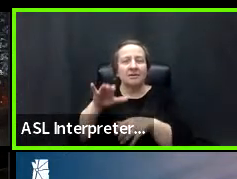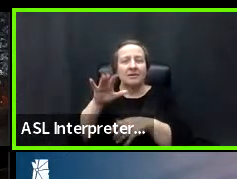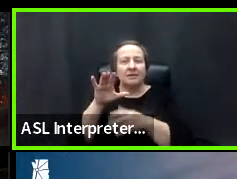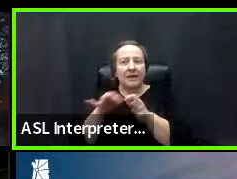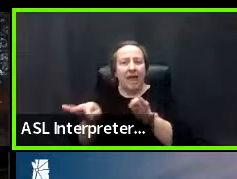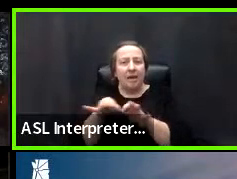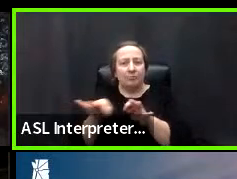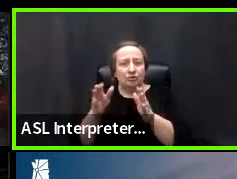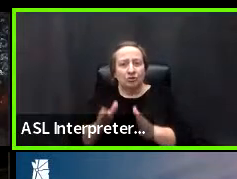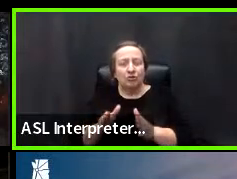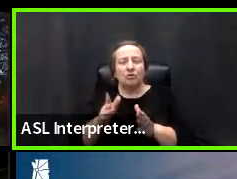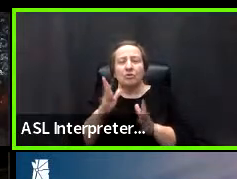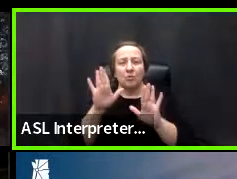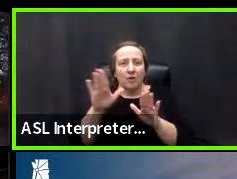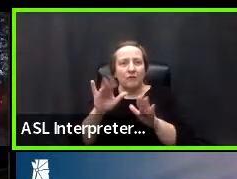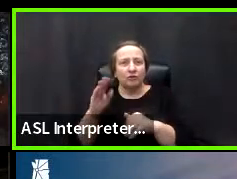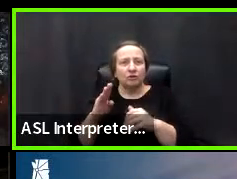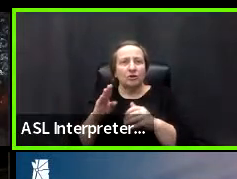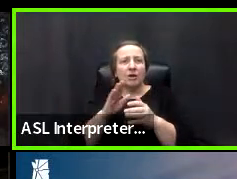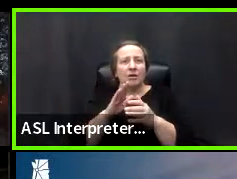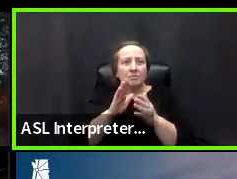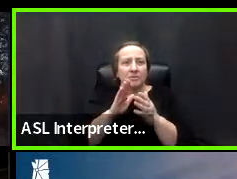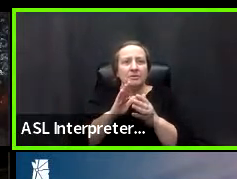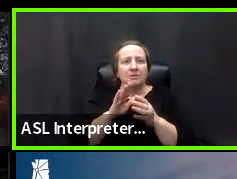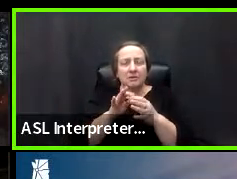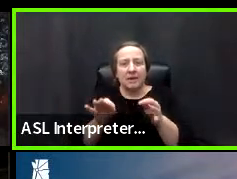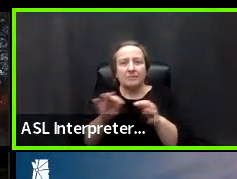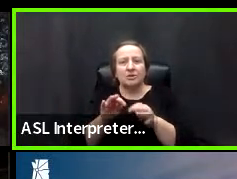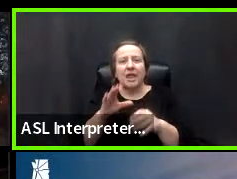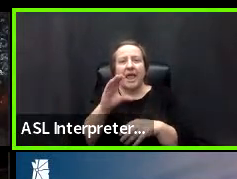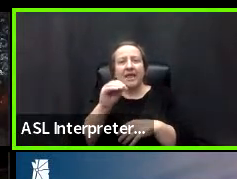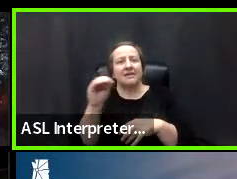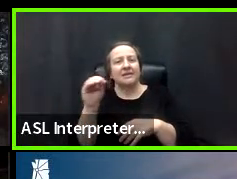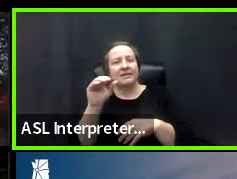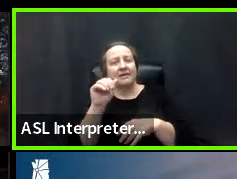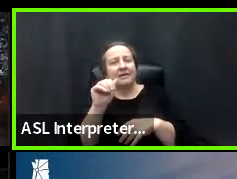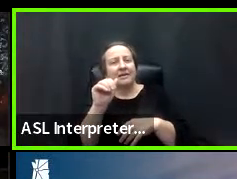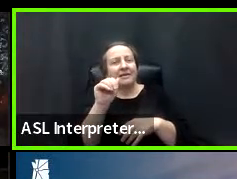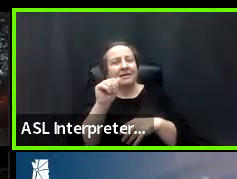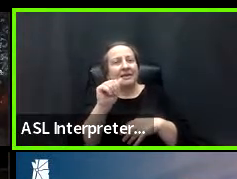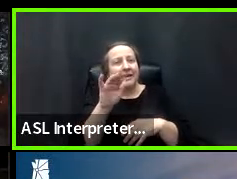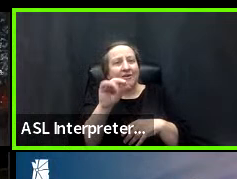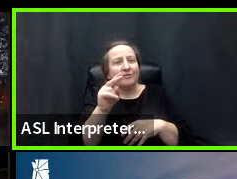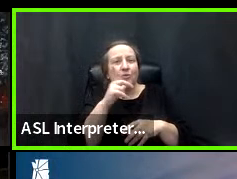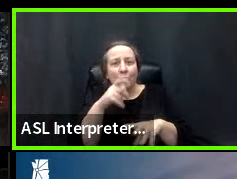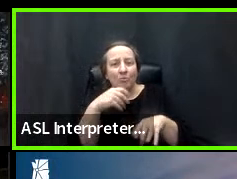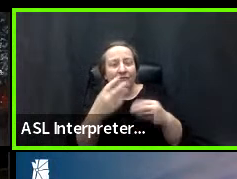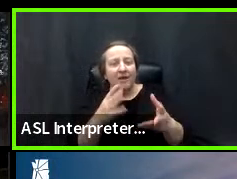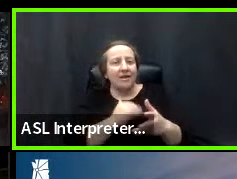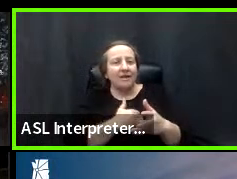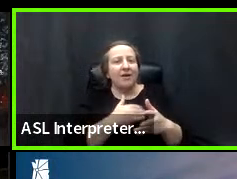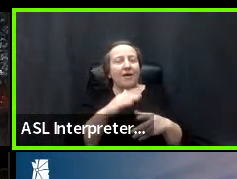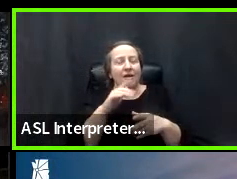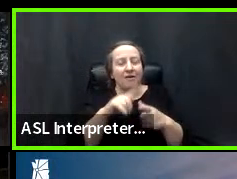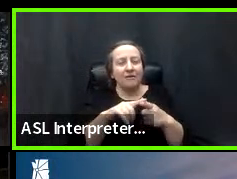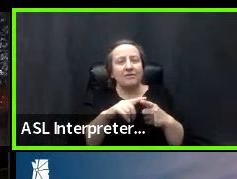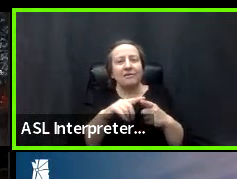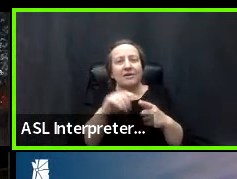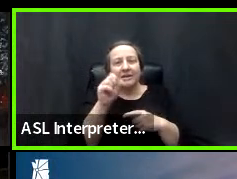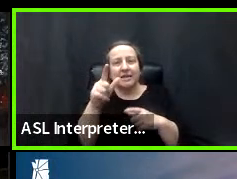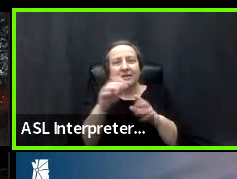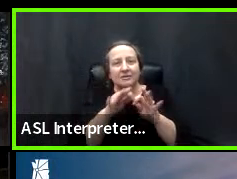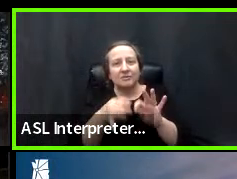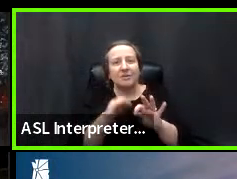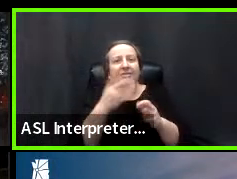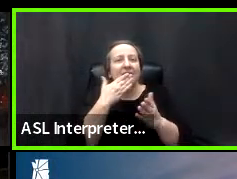wonderful job captioning, and I want to thank Aaron, who provides our ASL interpretation. Thank you so much for being here and for